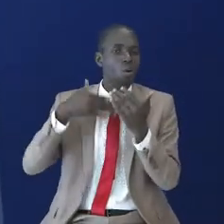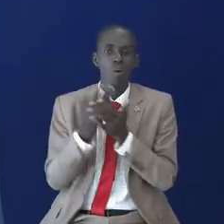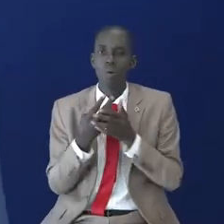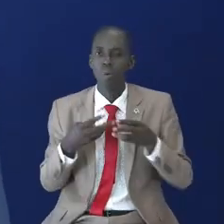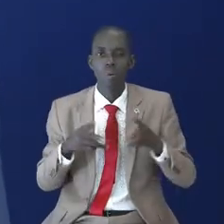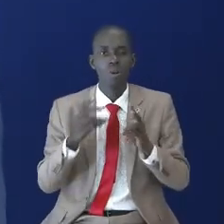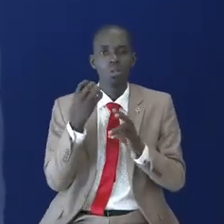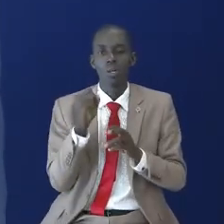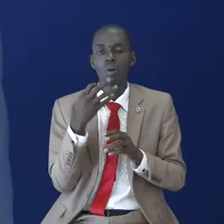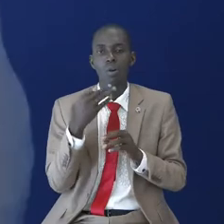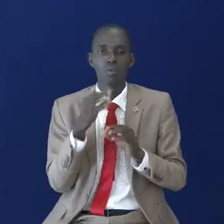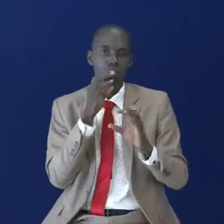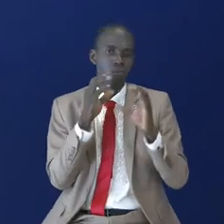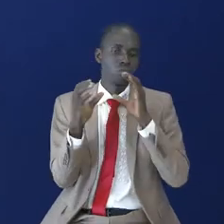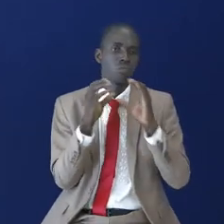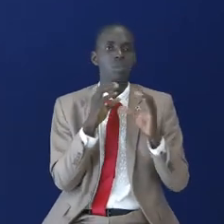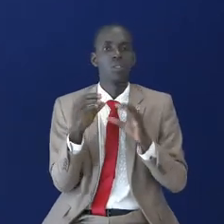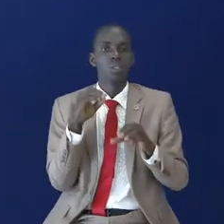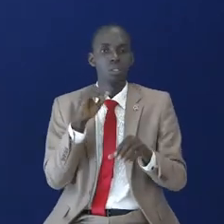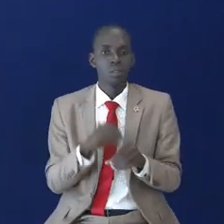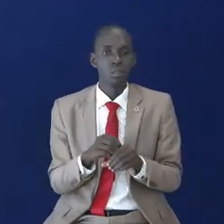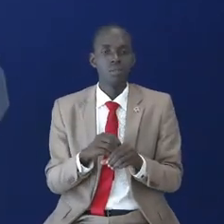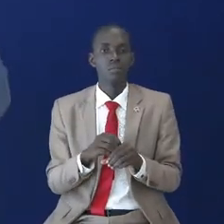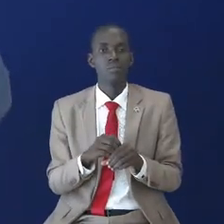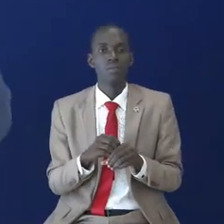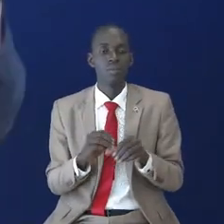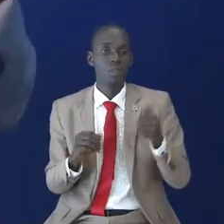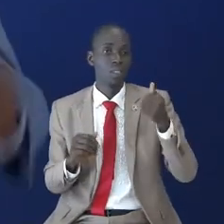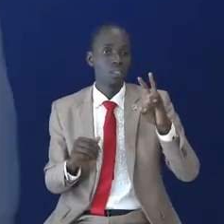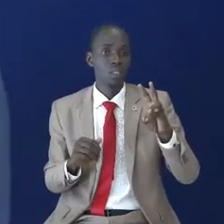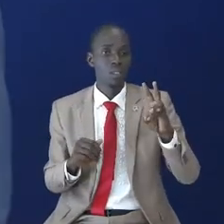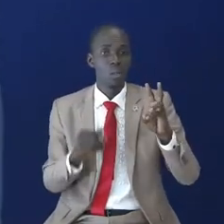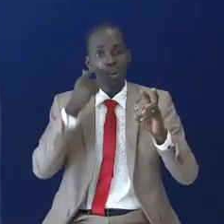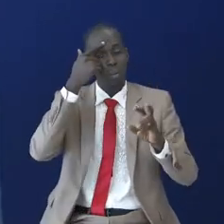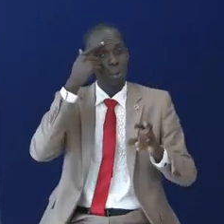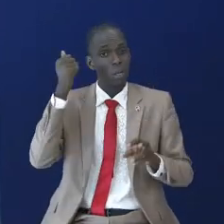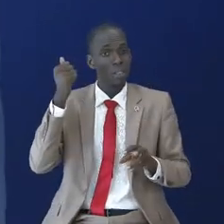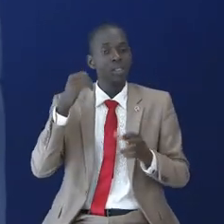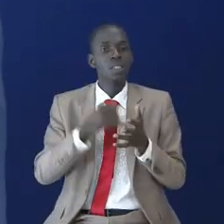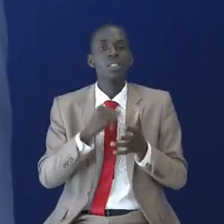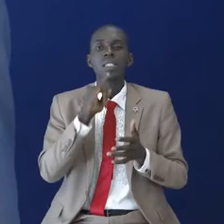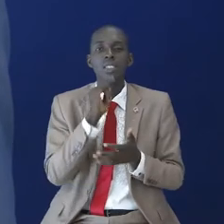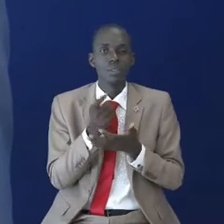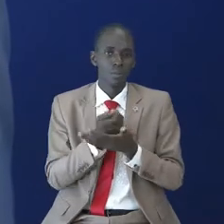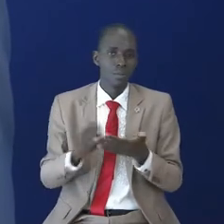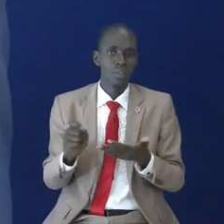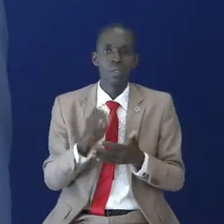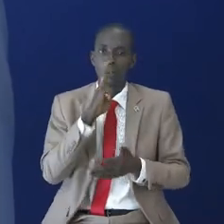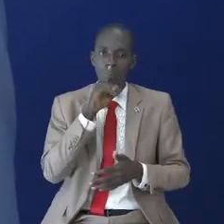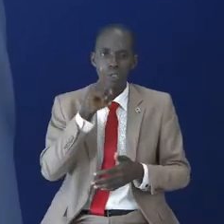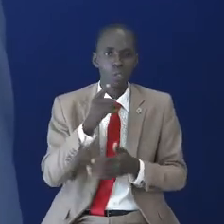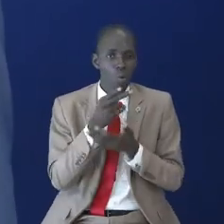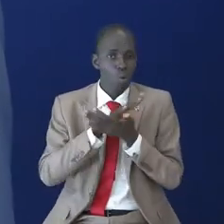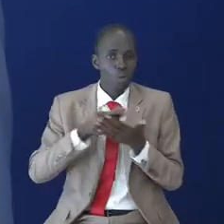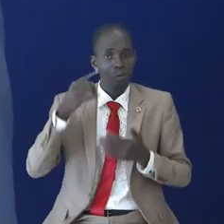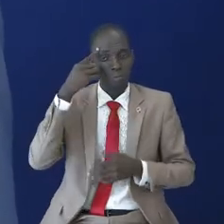of conversation. In verse 16, because it is written, be ye holy, for